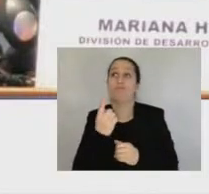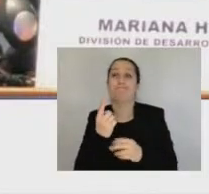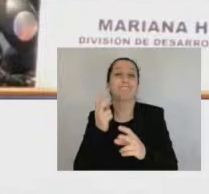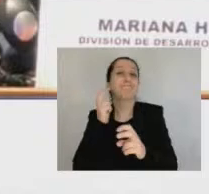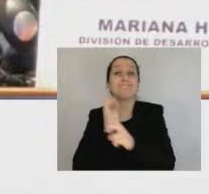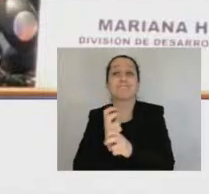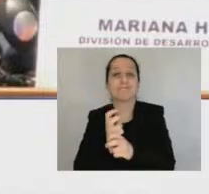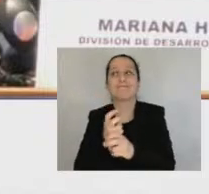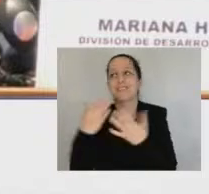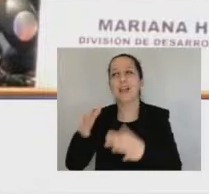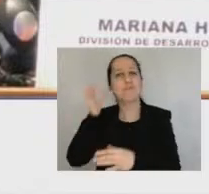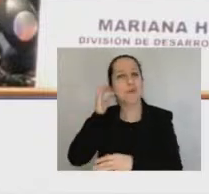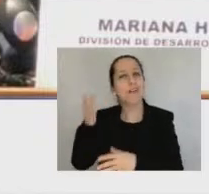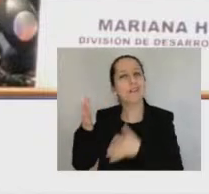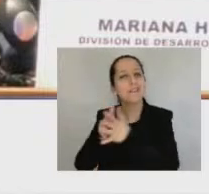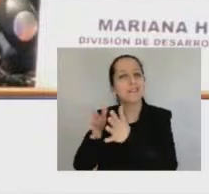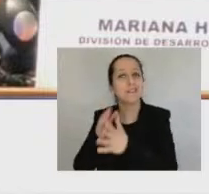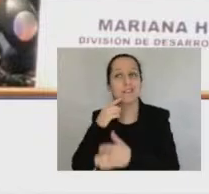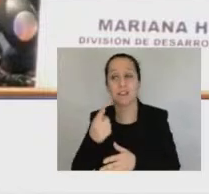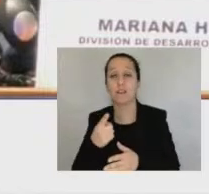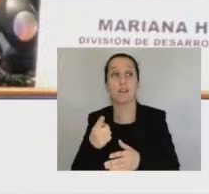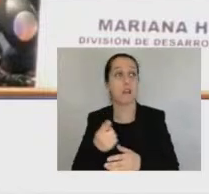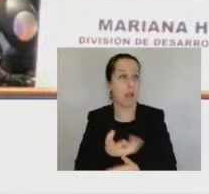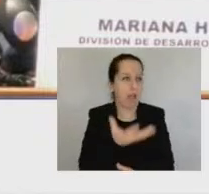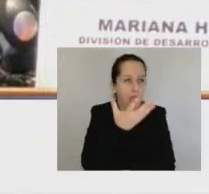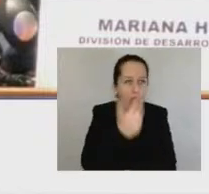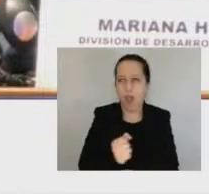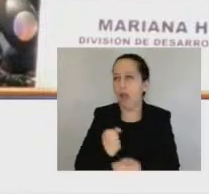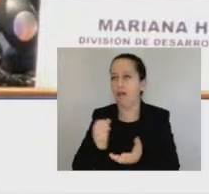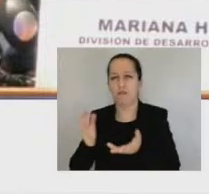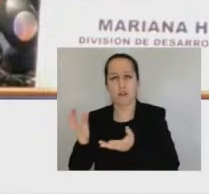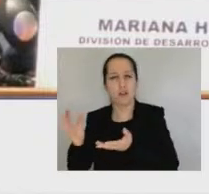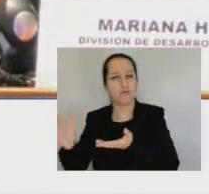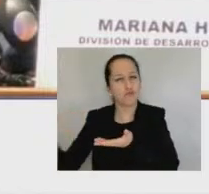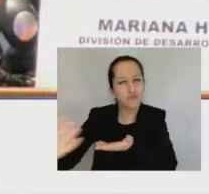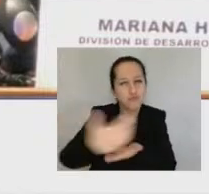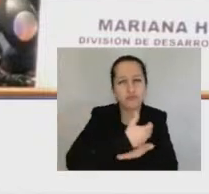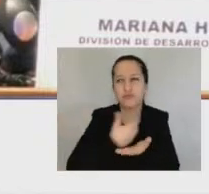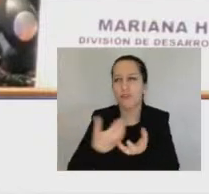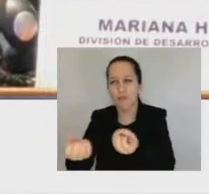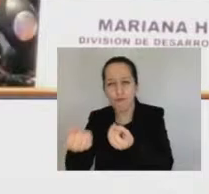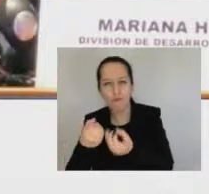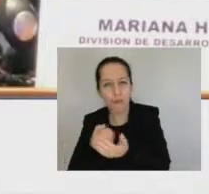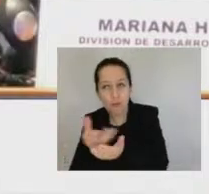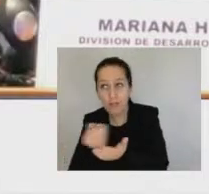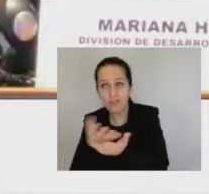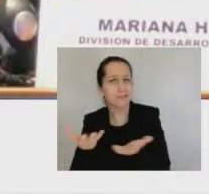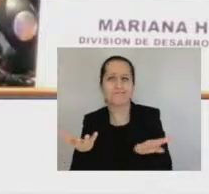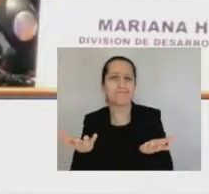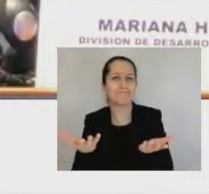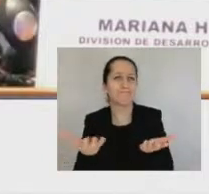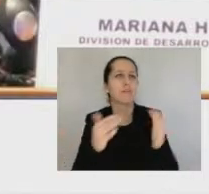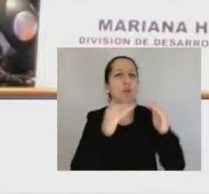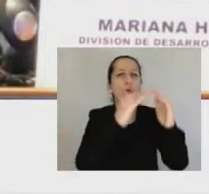A first limitation has to do with the availability of household surveys.